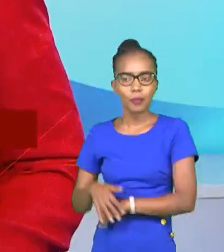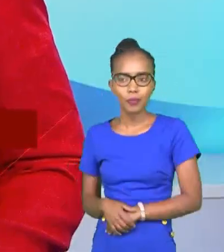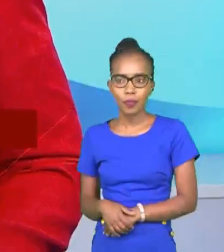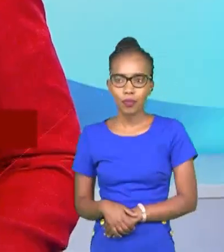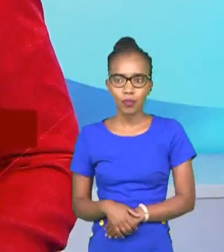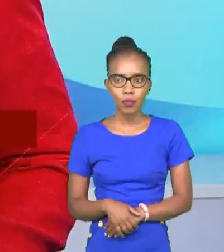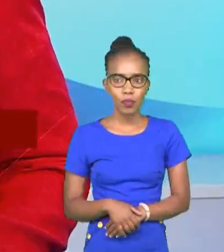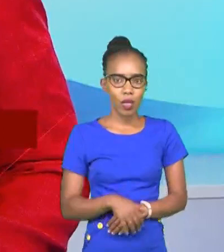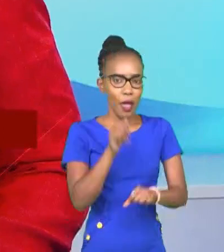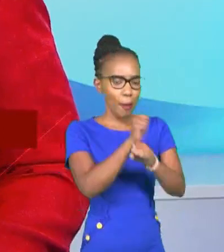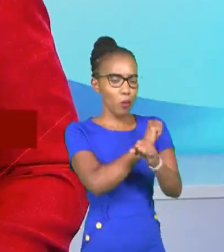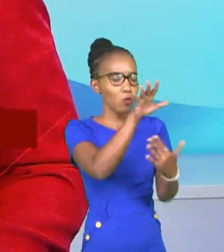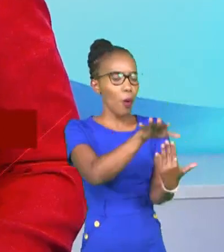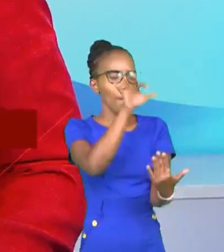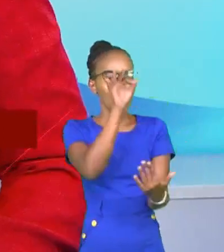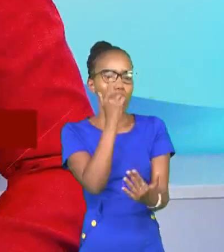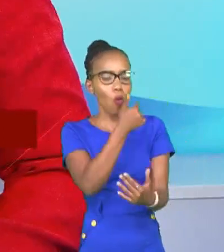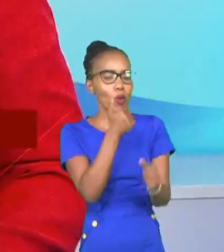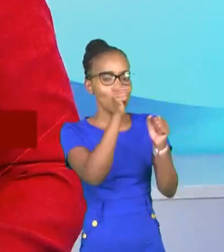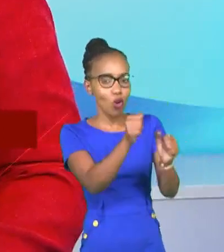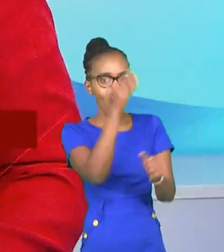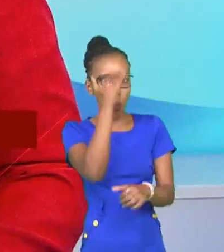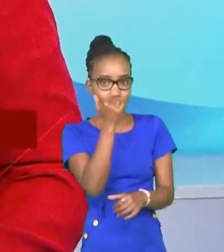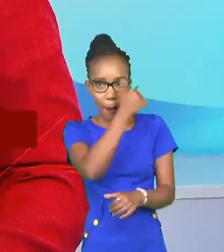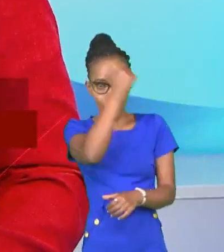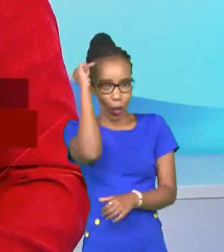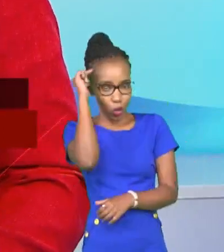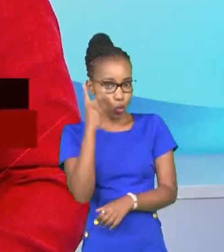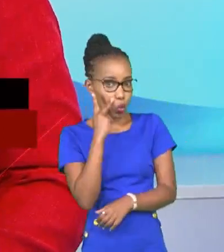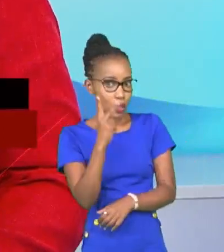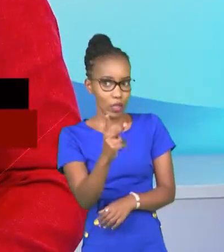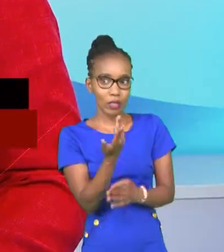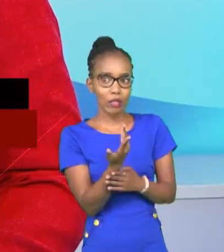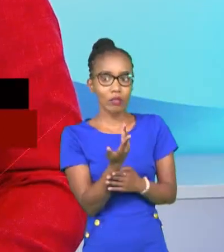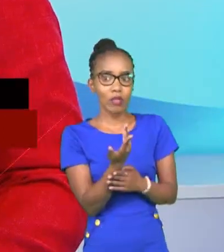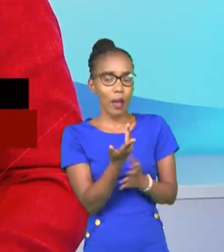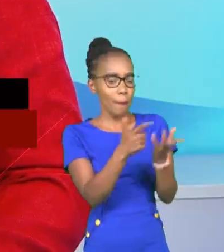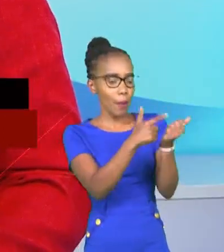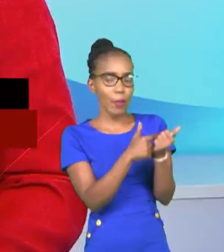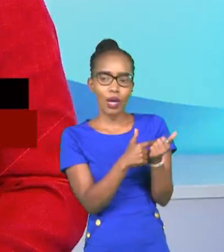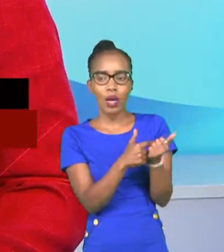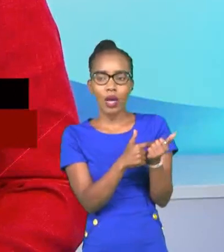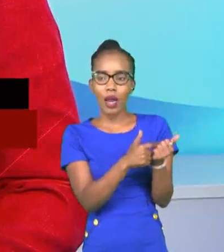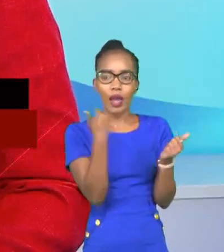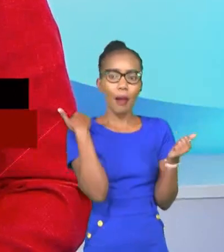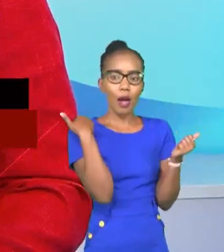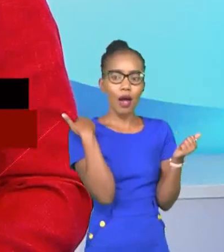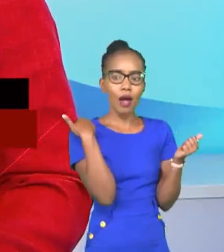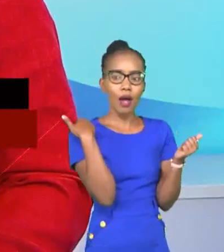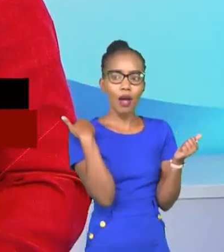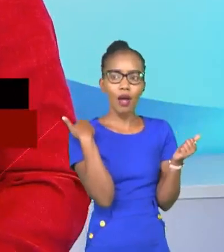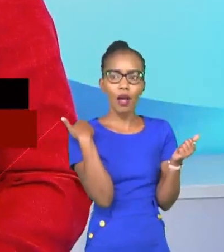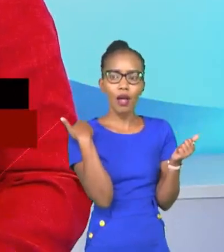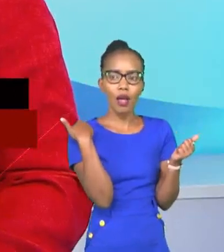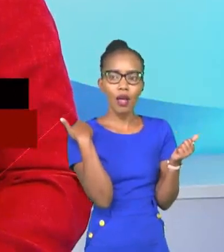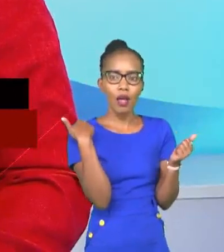I cannot actually pinpoint who is the strongest, because looking at numerical strength that they bring on board, going